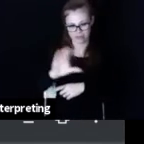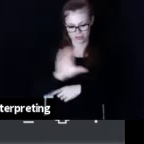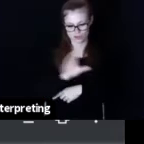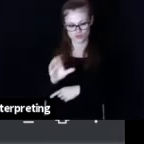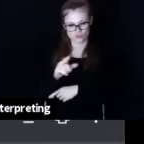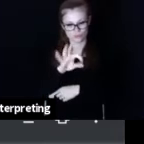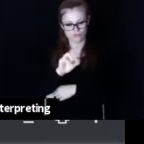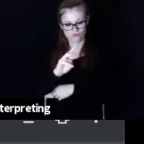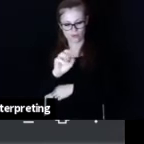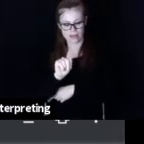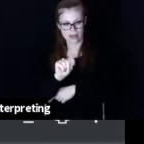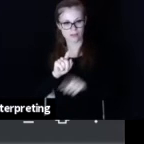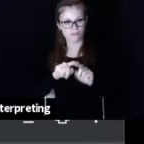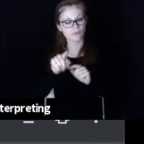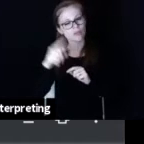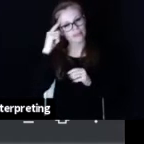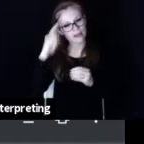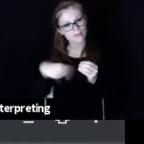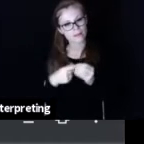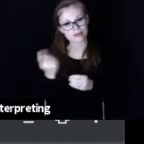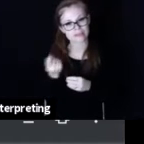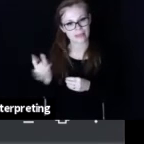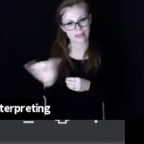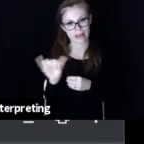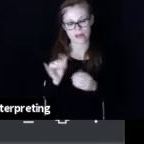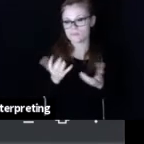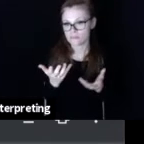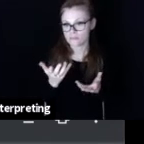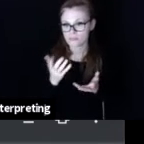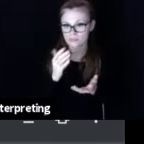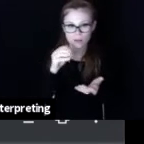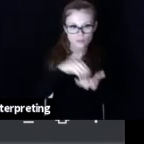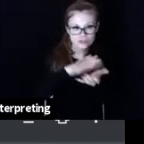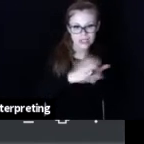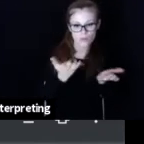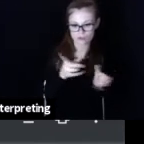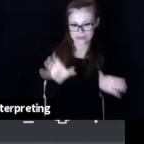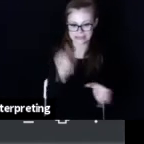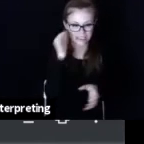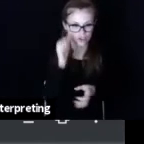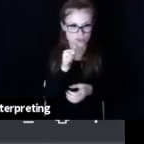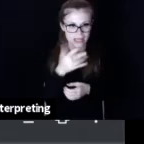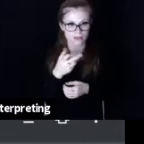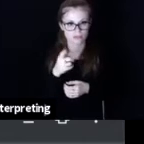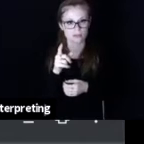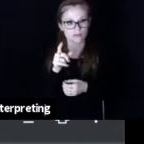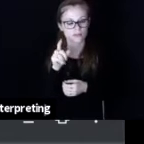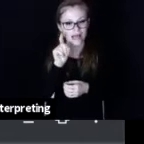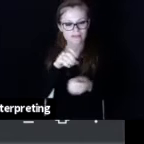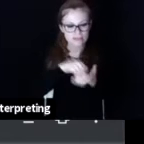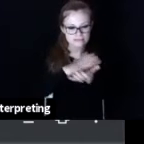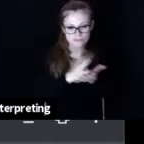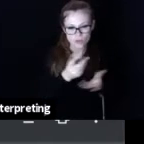think about something like listing what you did yesterday and having to do what you ate yesterday and having to do it on the spur of the moment.